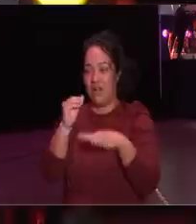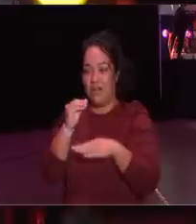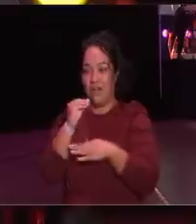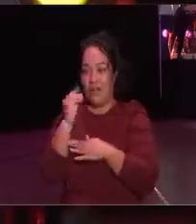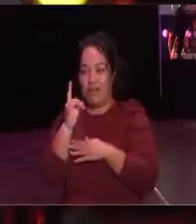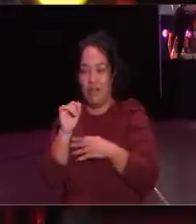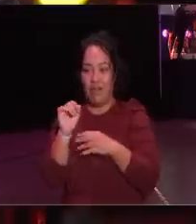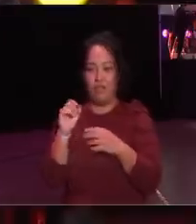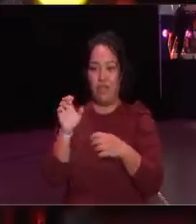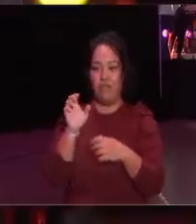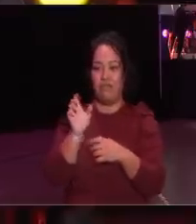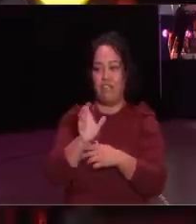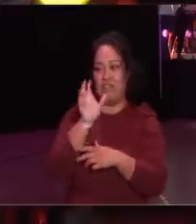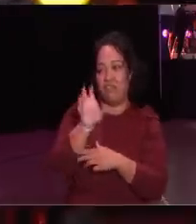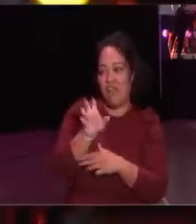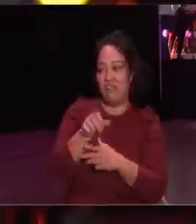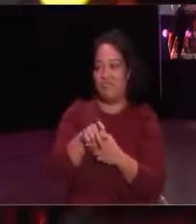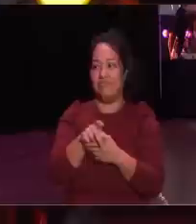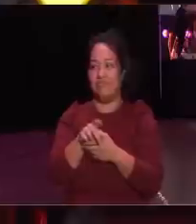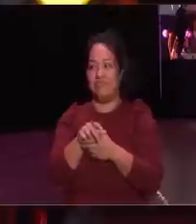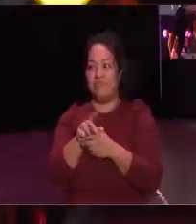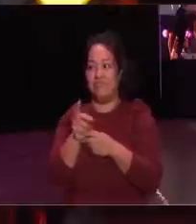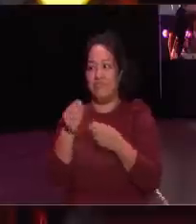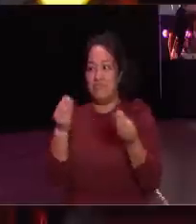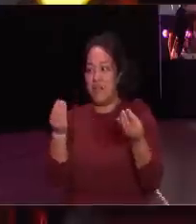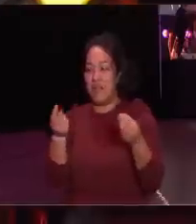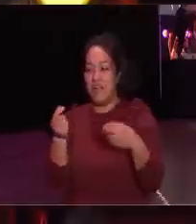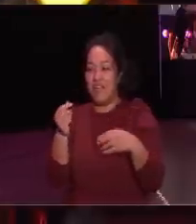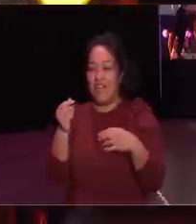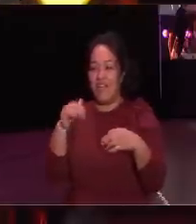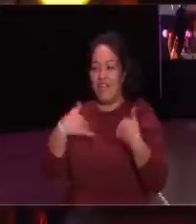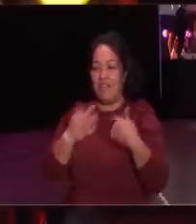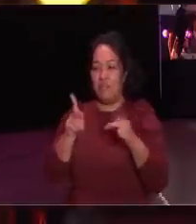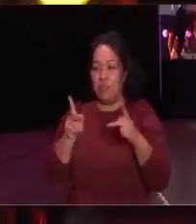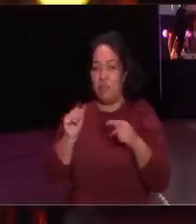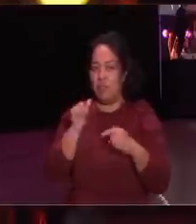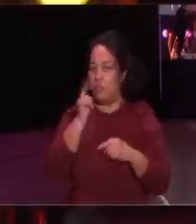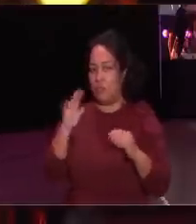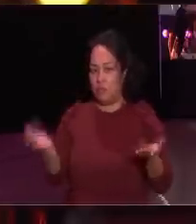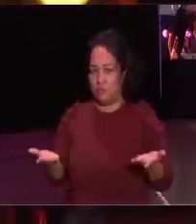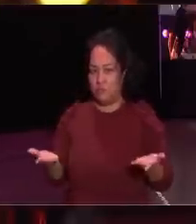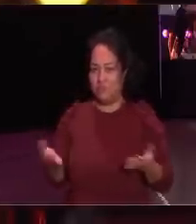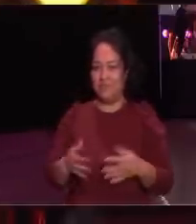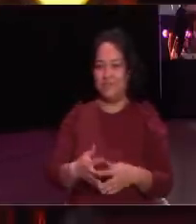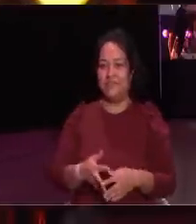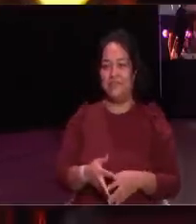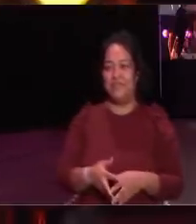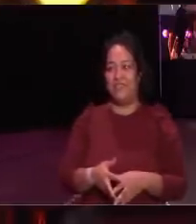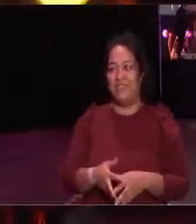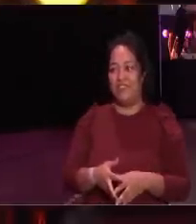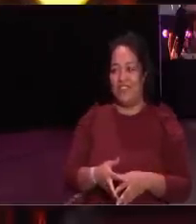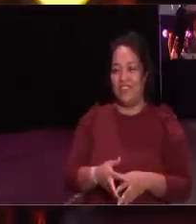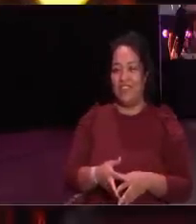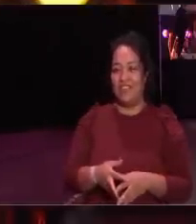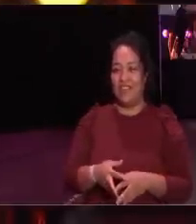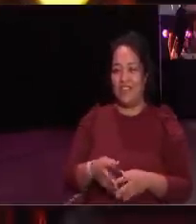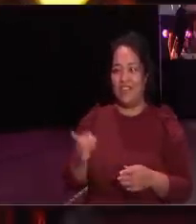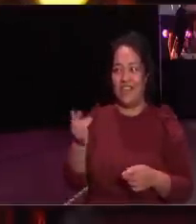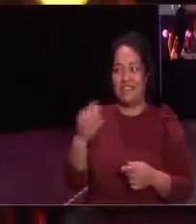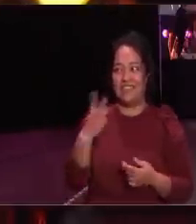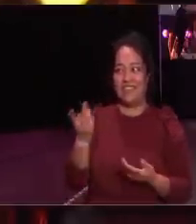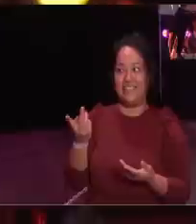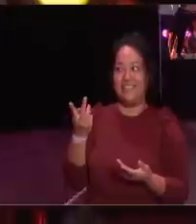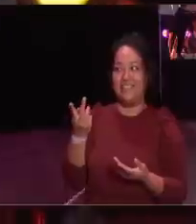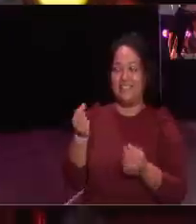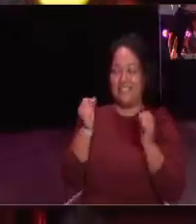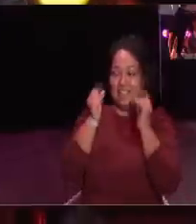market. Muchos jóvenes, many young people, pero no aquí, but not here, se desvelan por las noches jugando video games. They stay all up